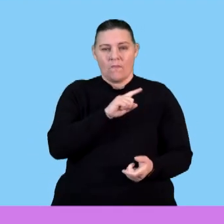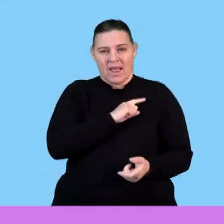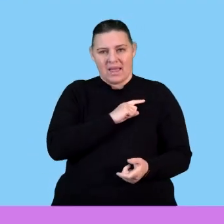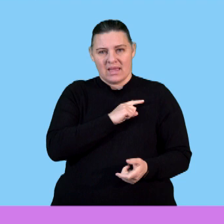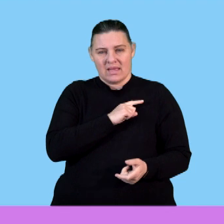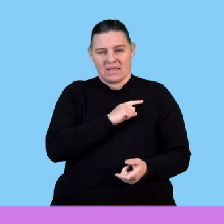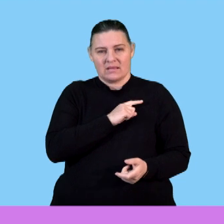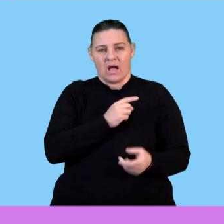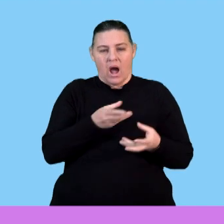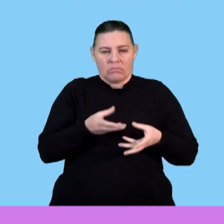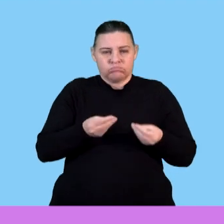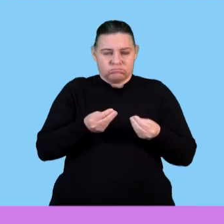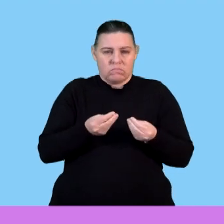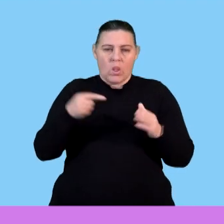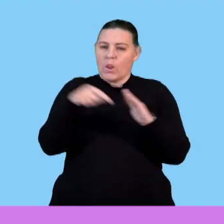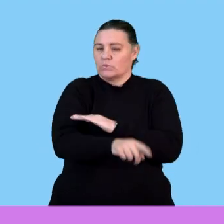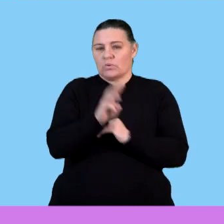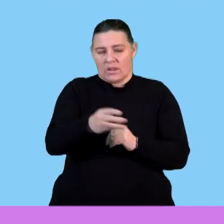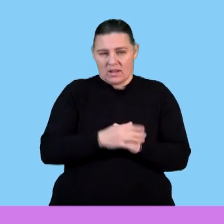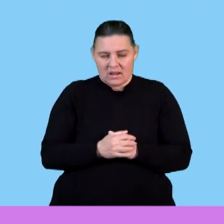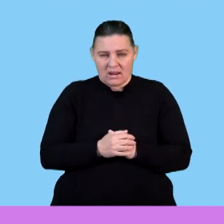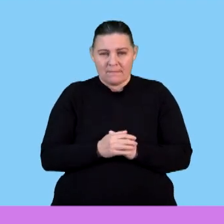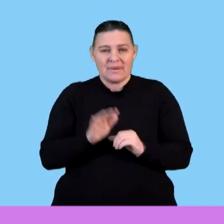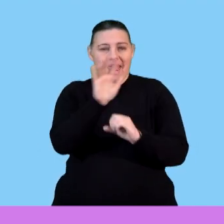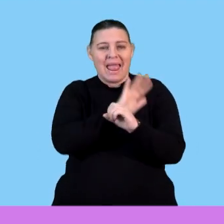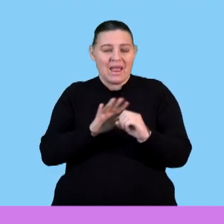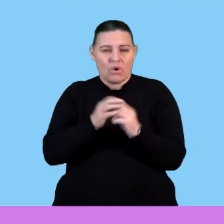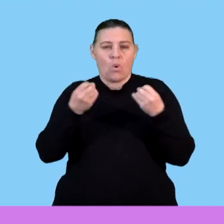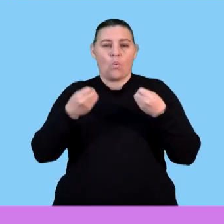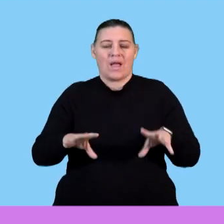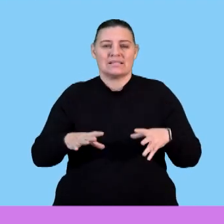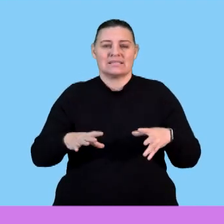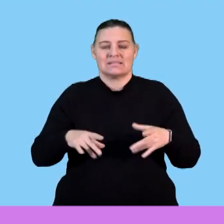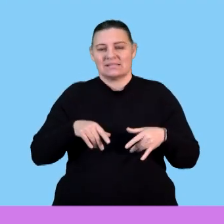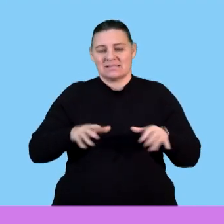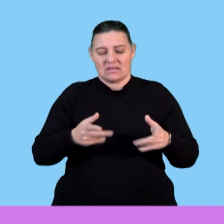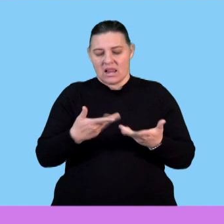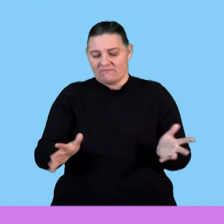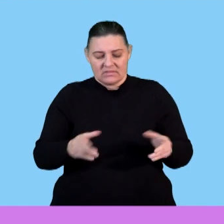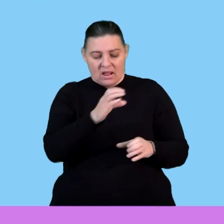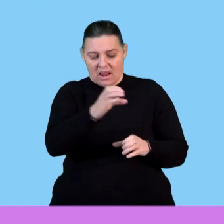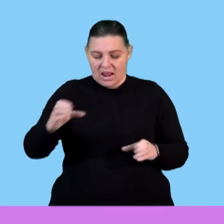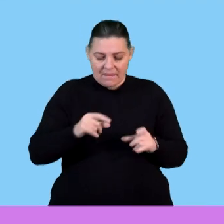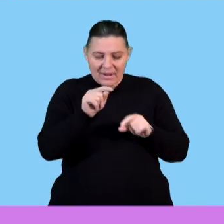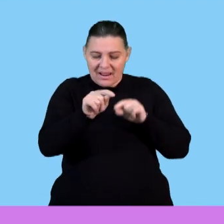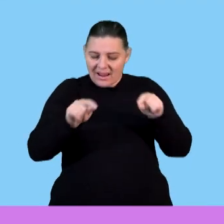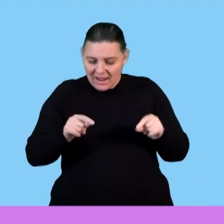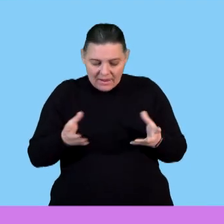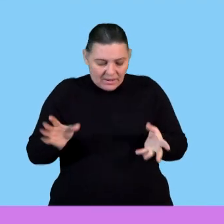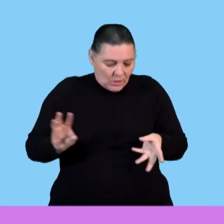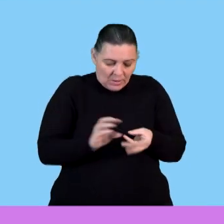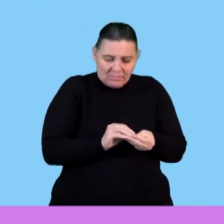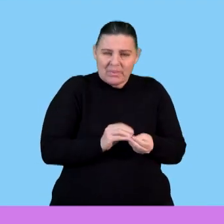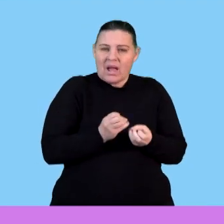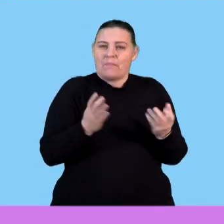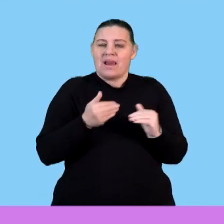So the next question now, it reads, the remainder of the pastry, the wasted pastry, cannot be rolled out as the pastry is